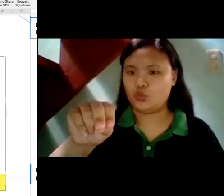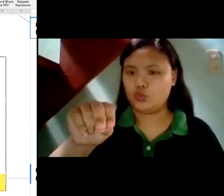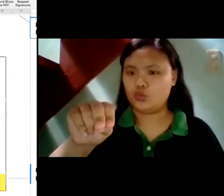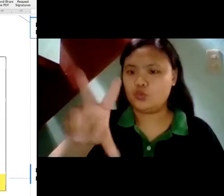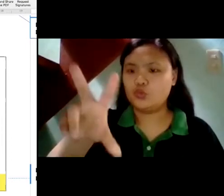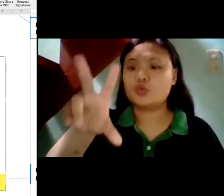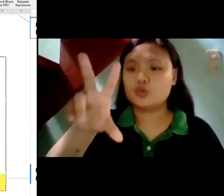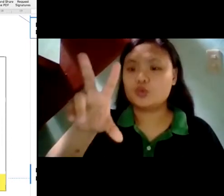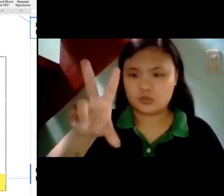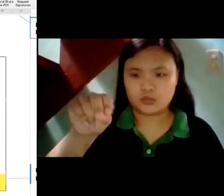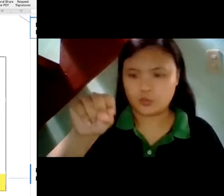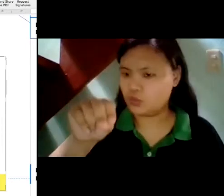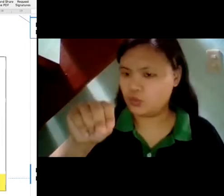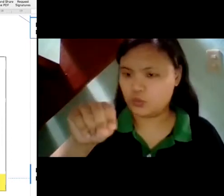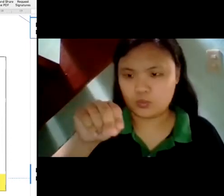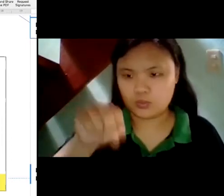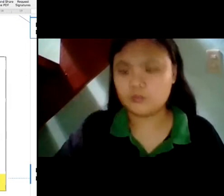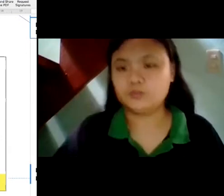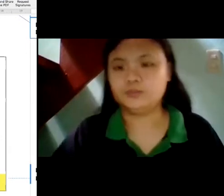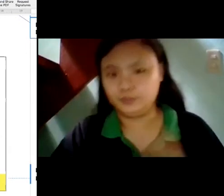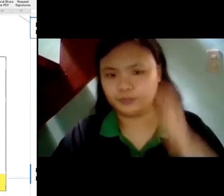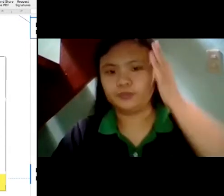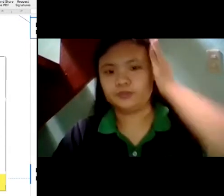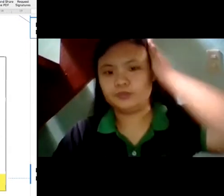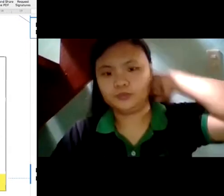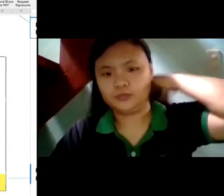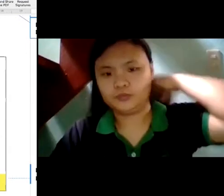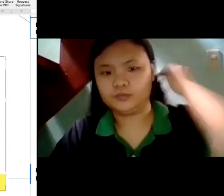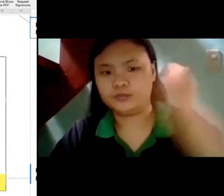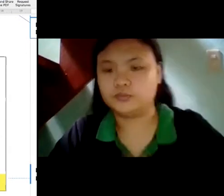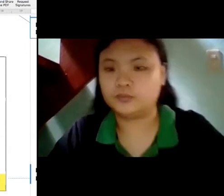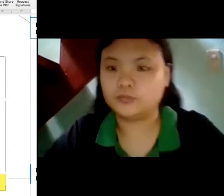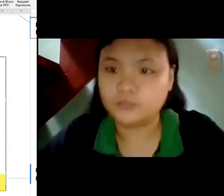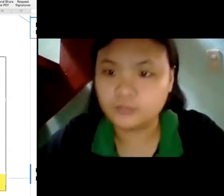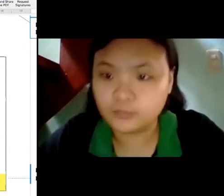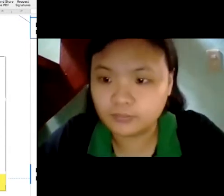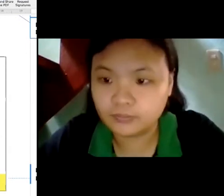Yeah, we're going to change it to no. Okay. No.